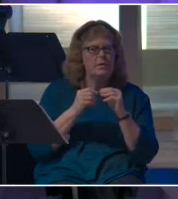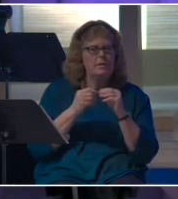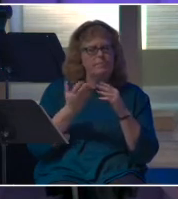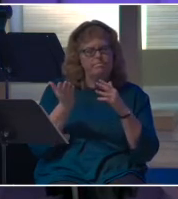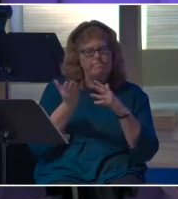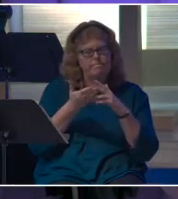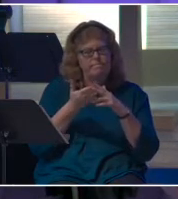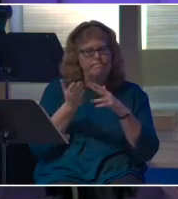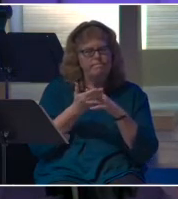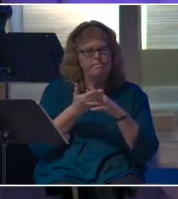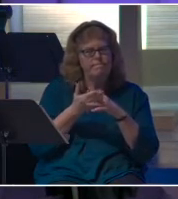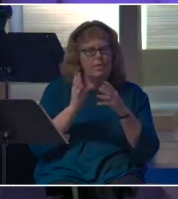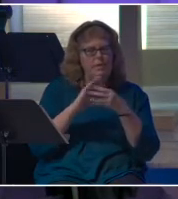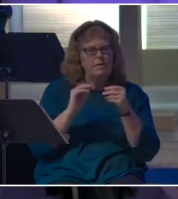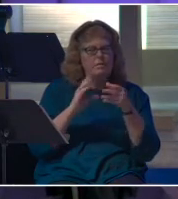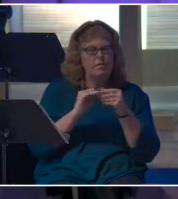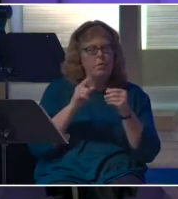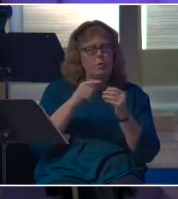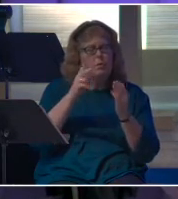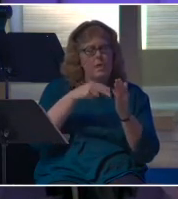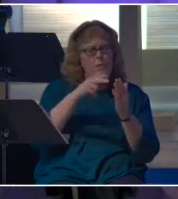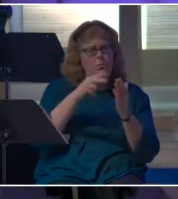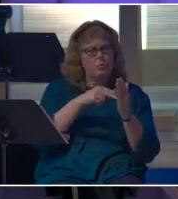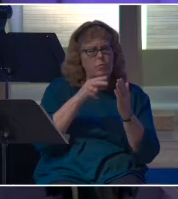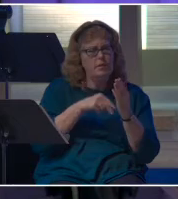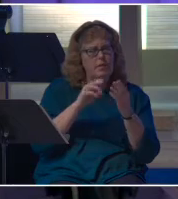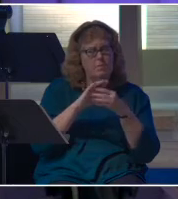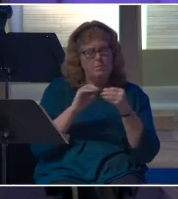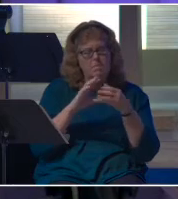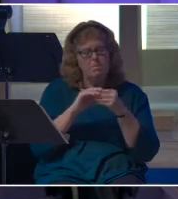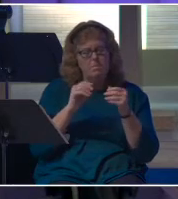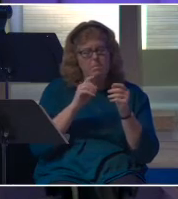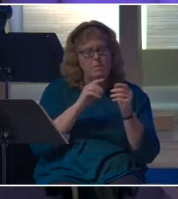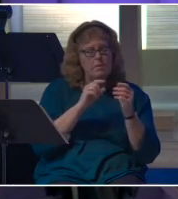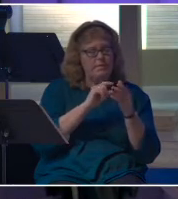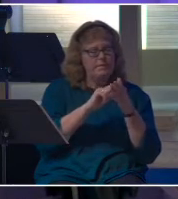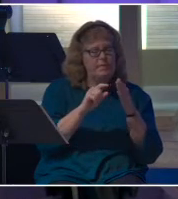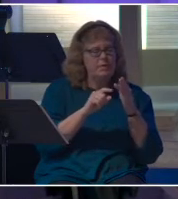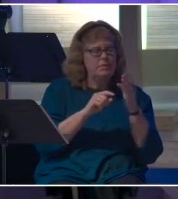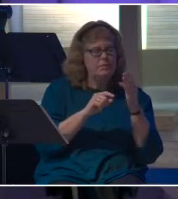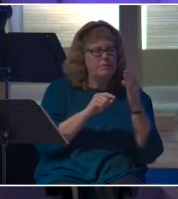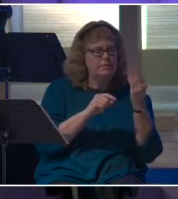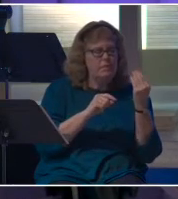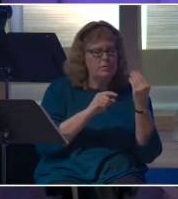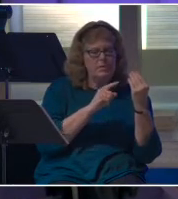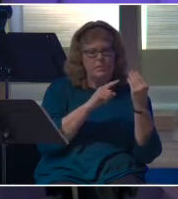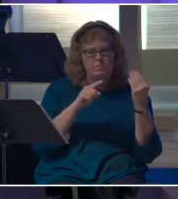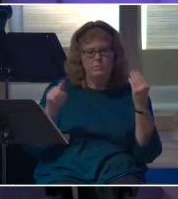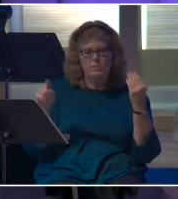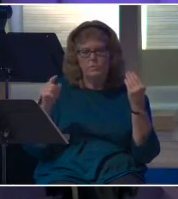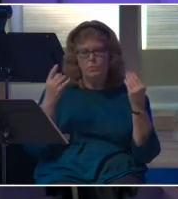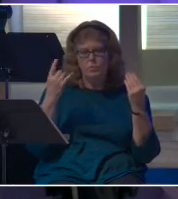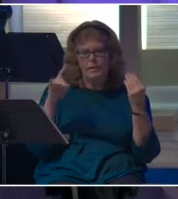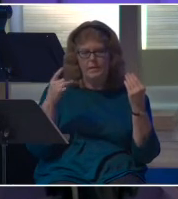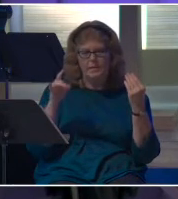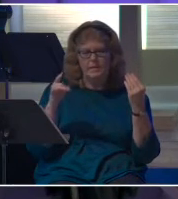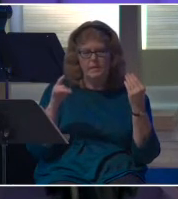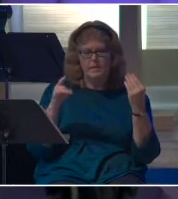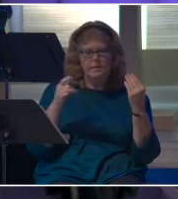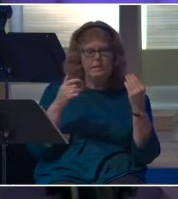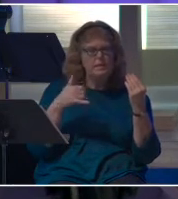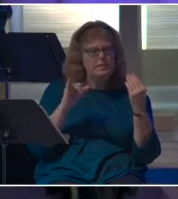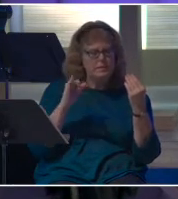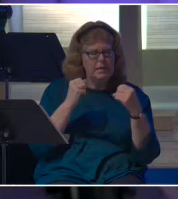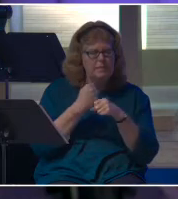of the narrative. You could read this narrative from verse 14 to verse 18, and it would still